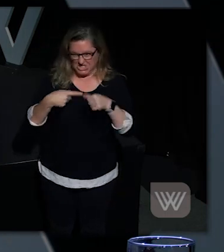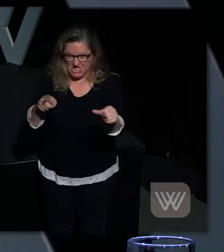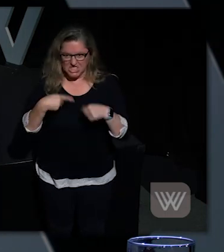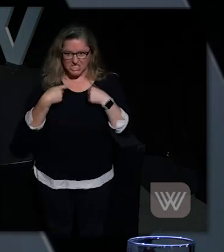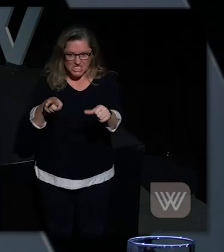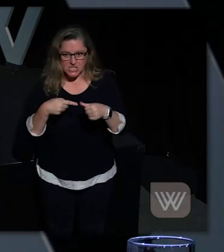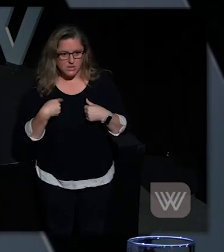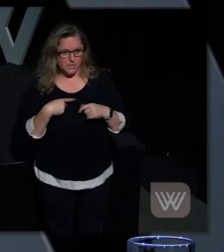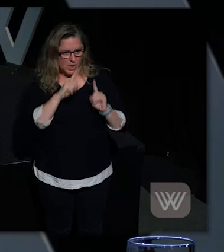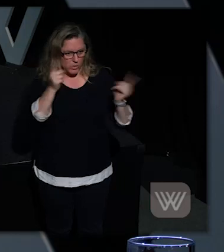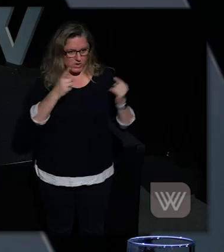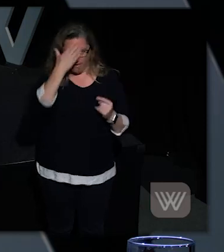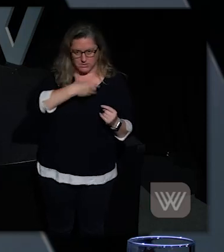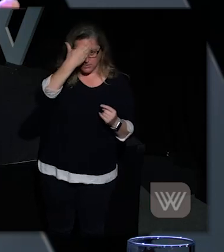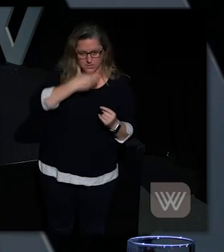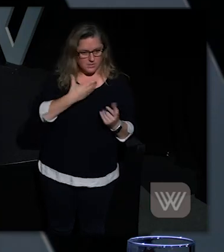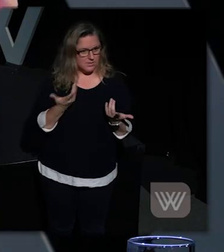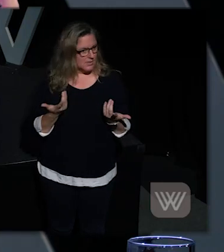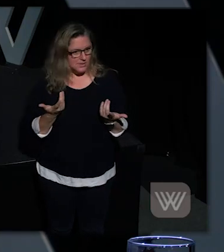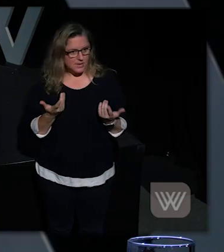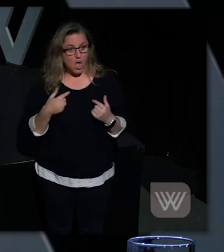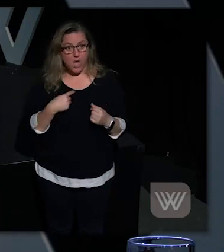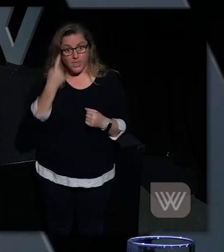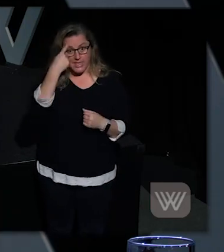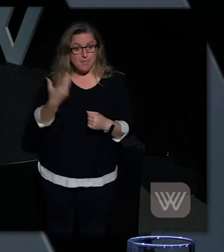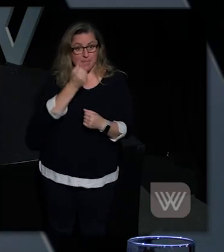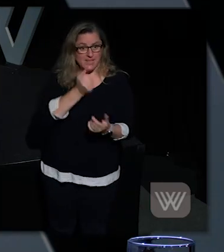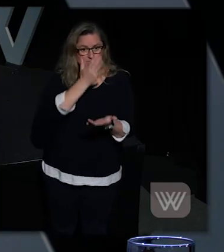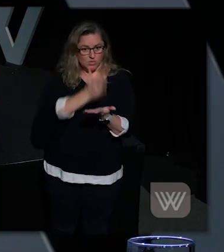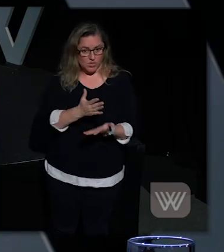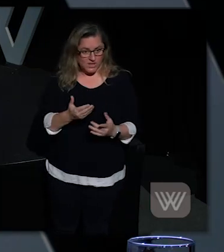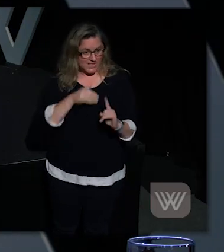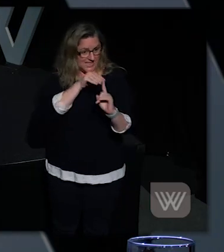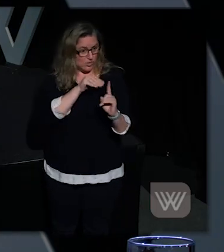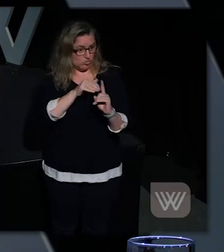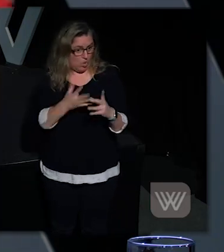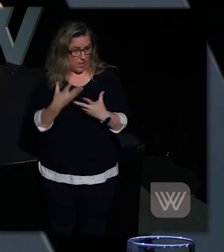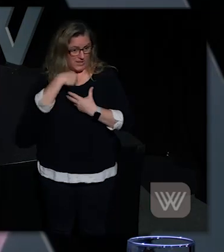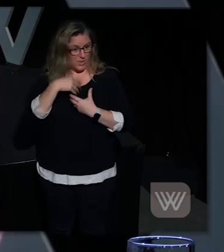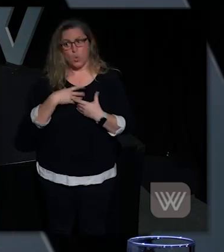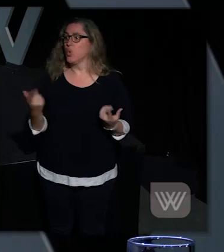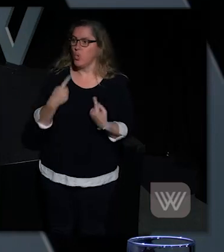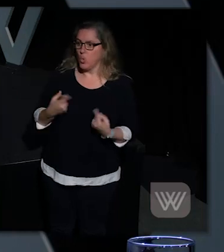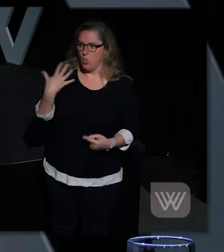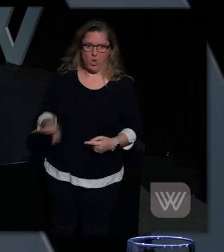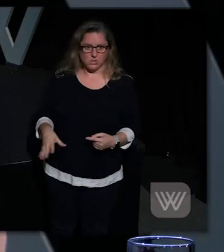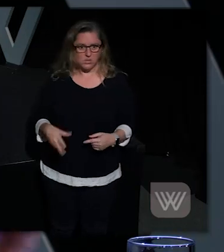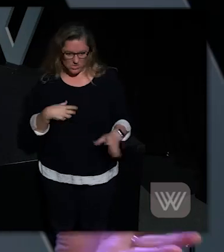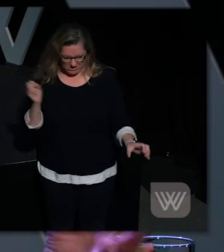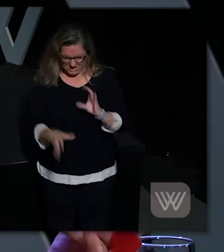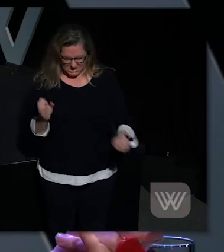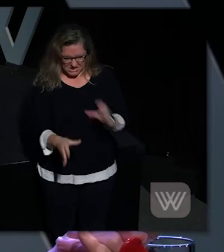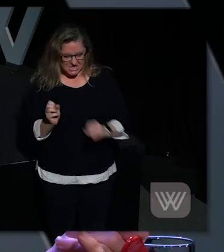online than you would because you can't see my facial cues. Yeah. And I think we need to be real about this. Like, there's a troll in all of us, I think. Like, who hasn't wanted to be more aggressive